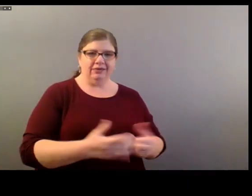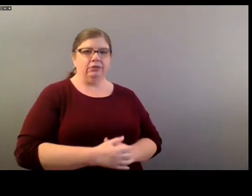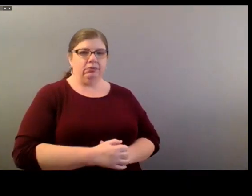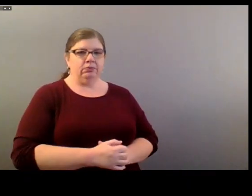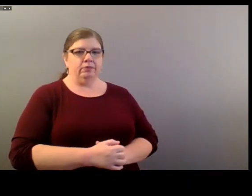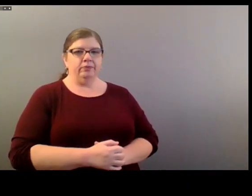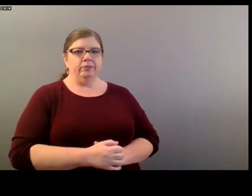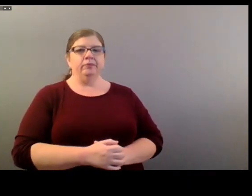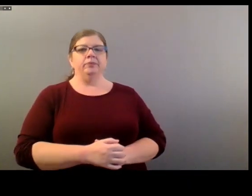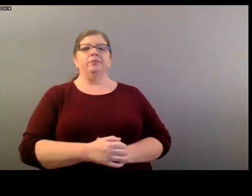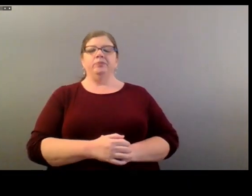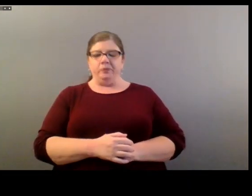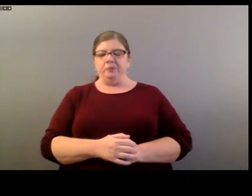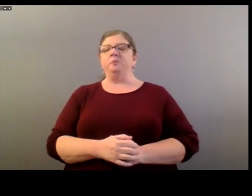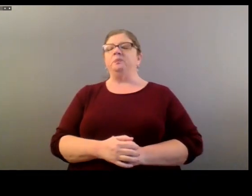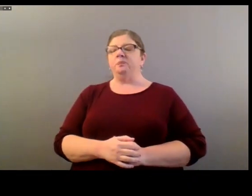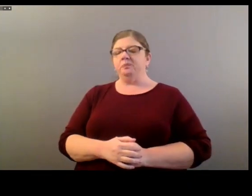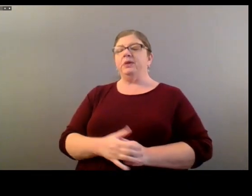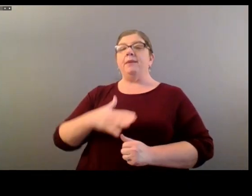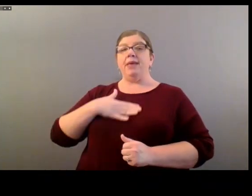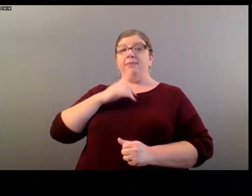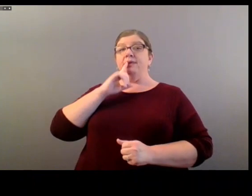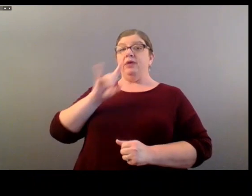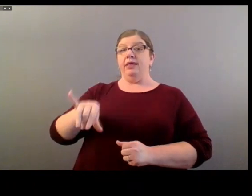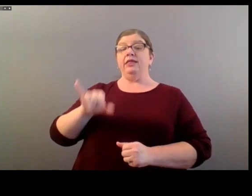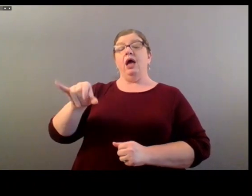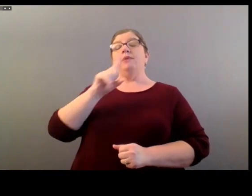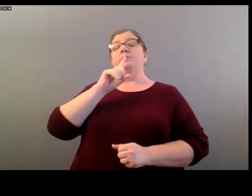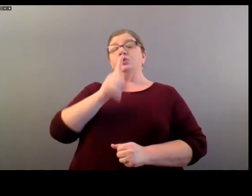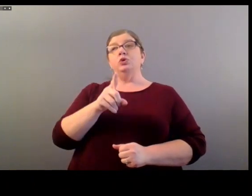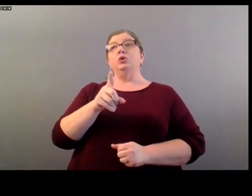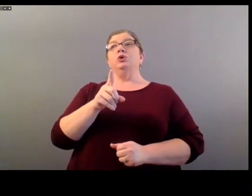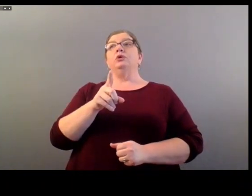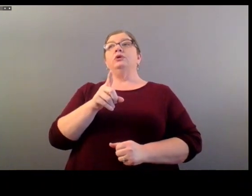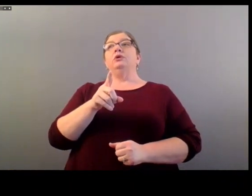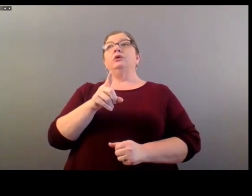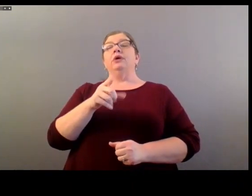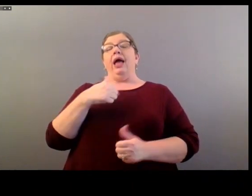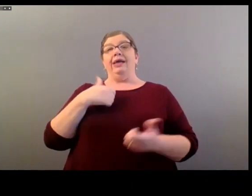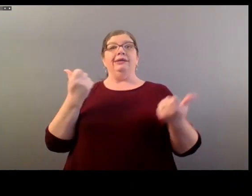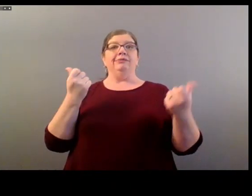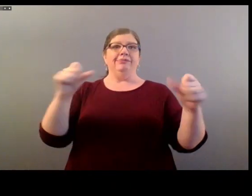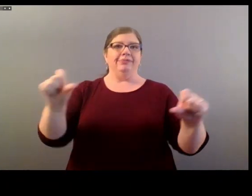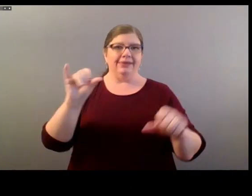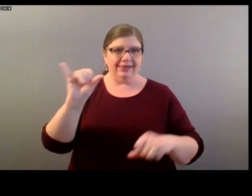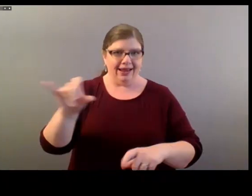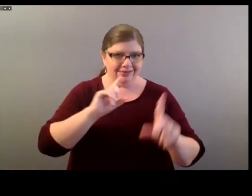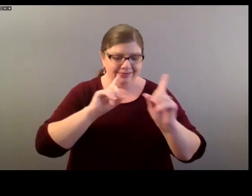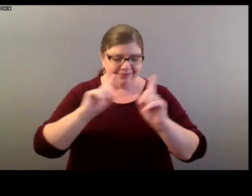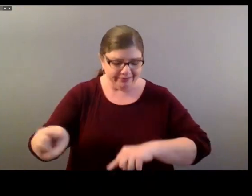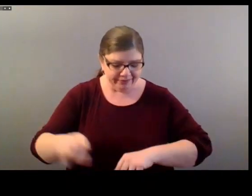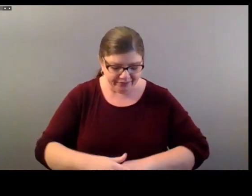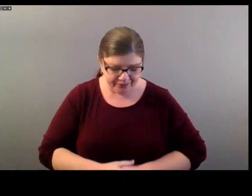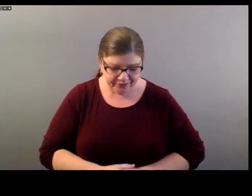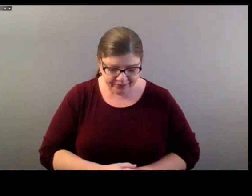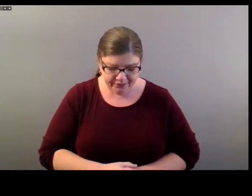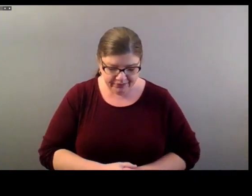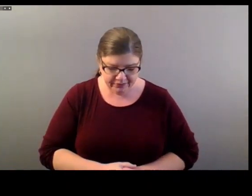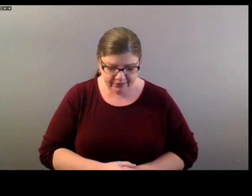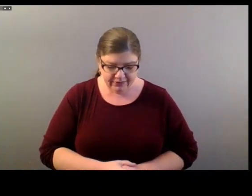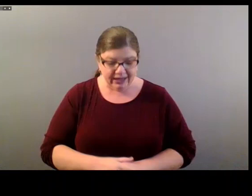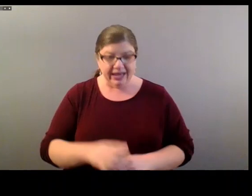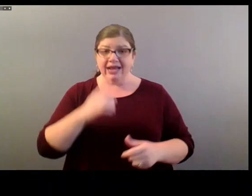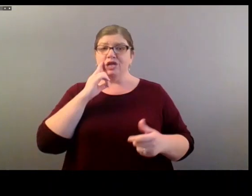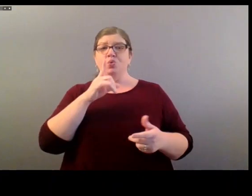I'm happy to speak to that. I'm sure we both can take a stab at that. It is uniformly shown